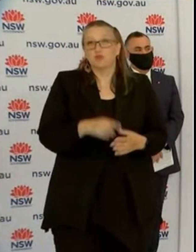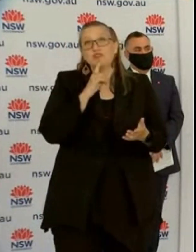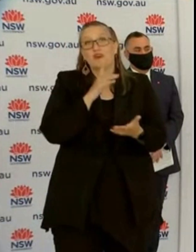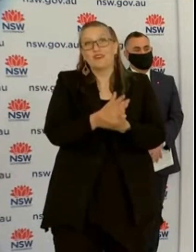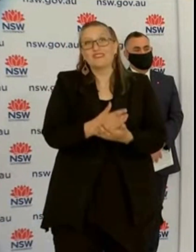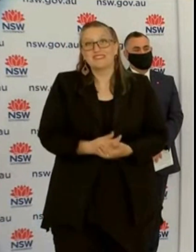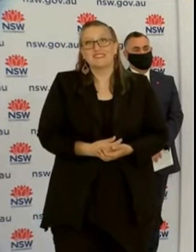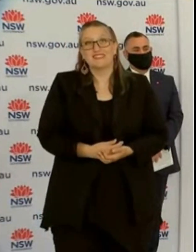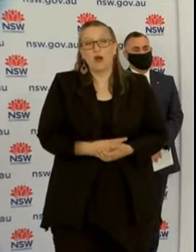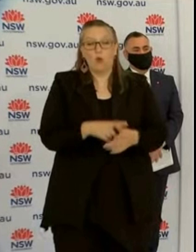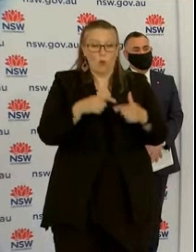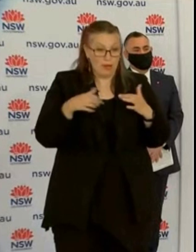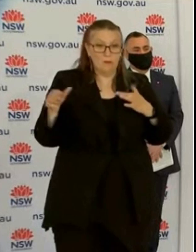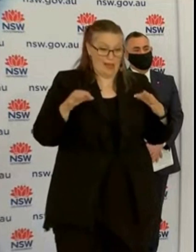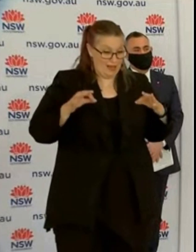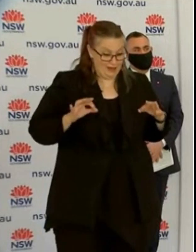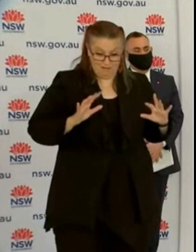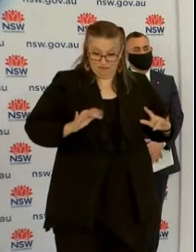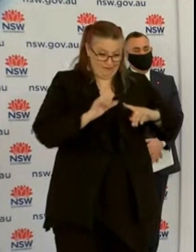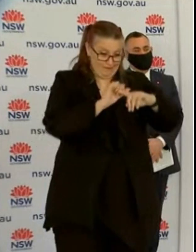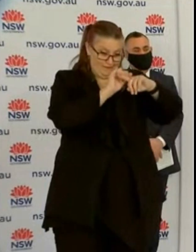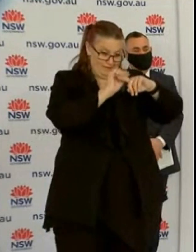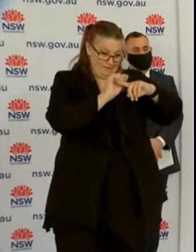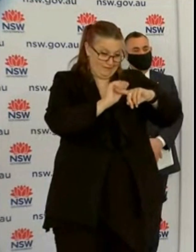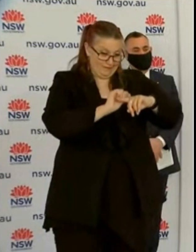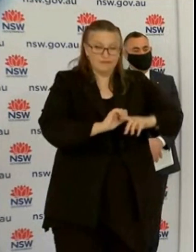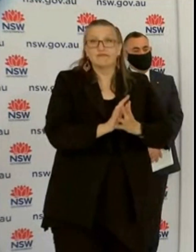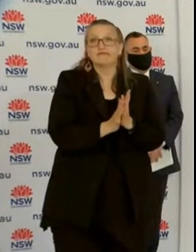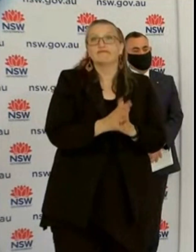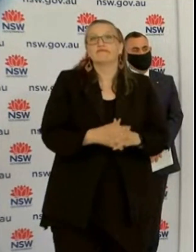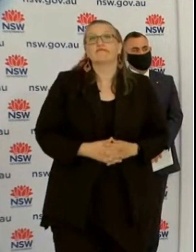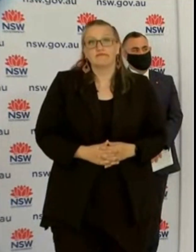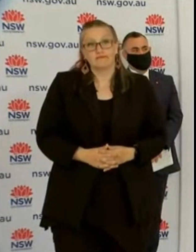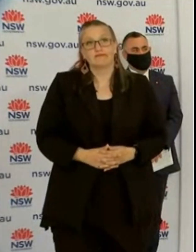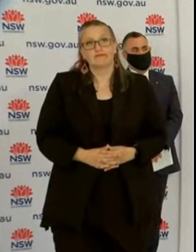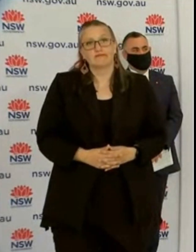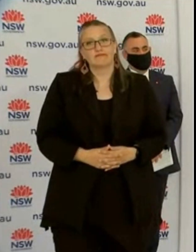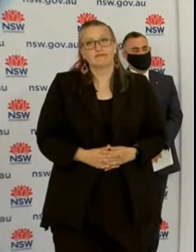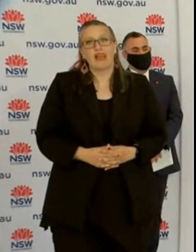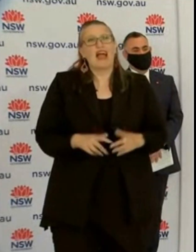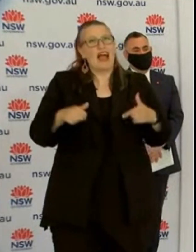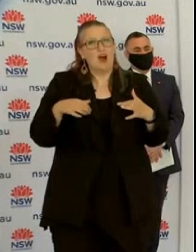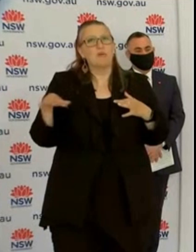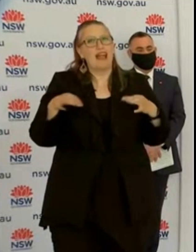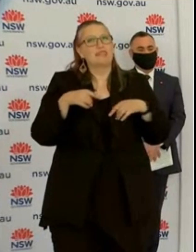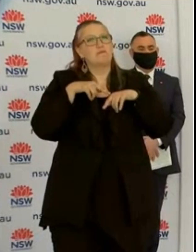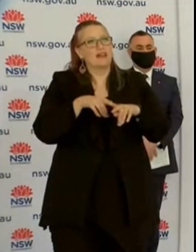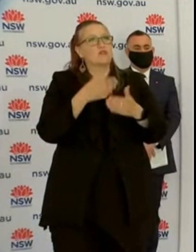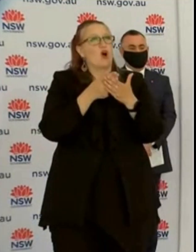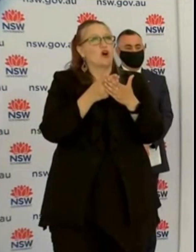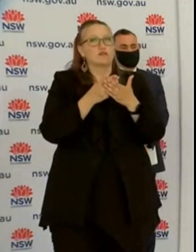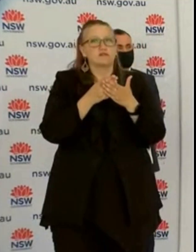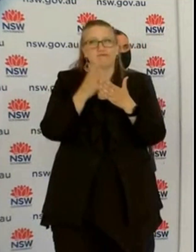final touches. The roadmap is essentially in very good shape. We've made great progress. It's based on the Doherty report and the